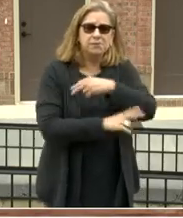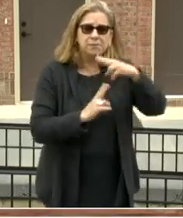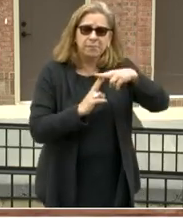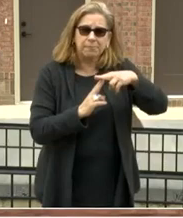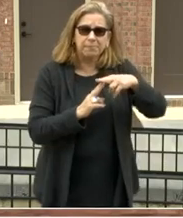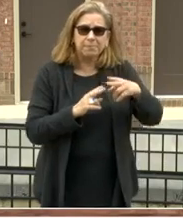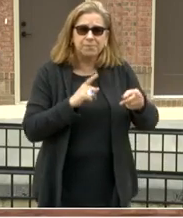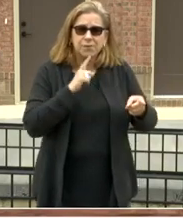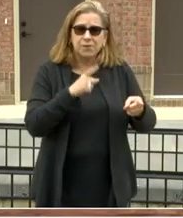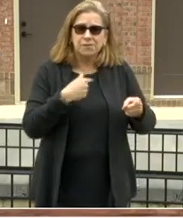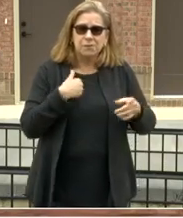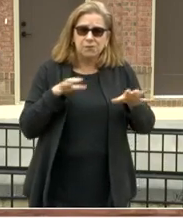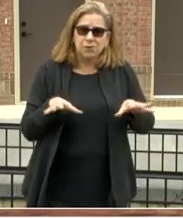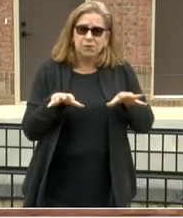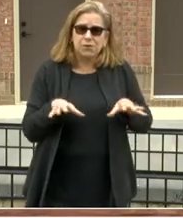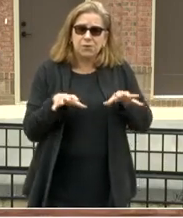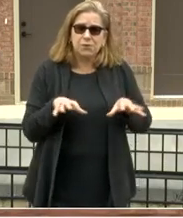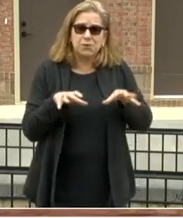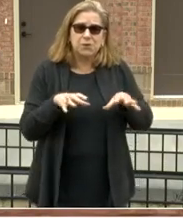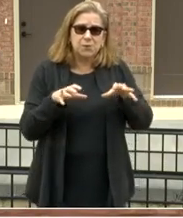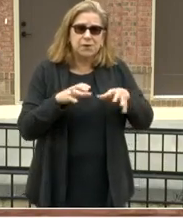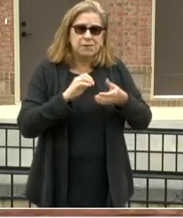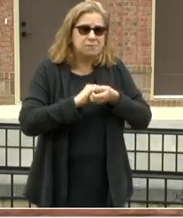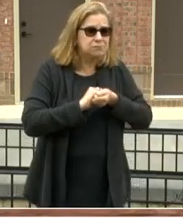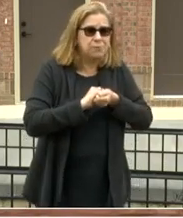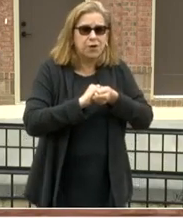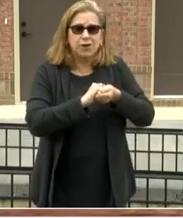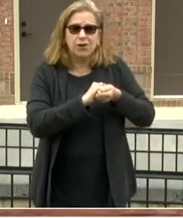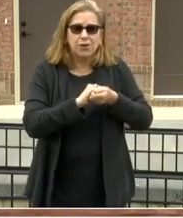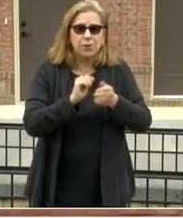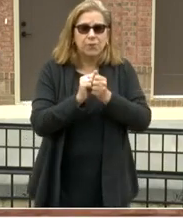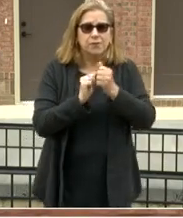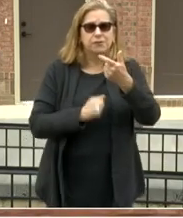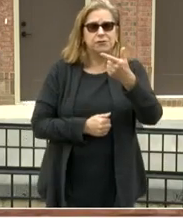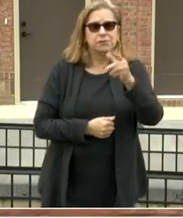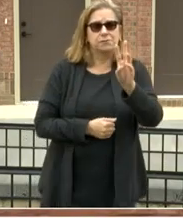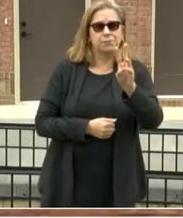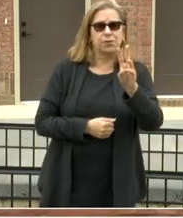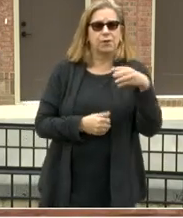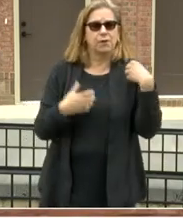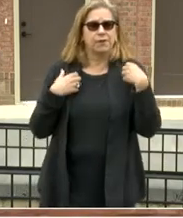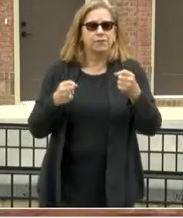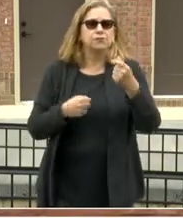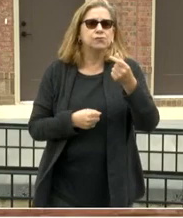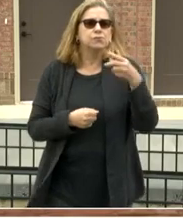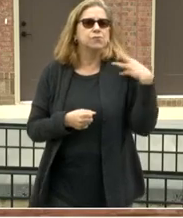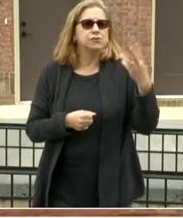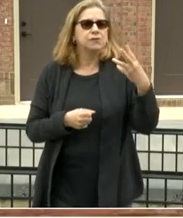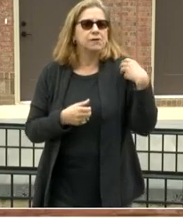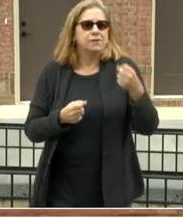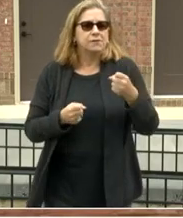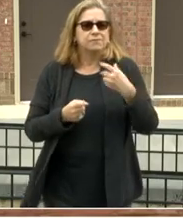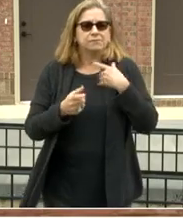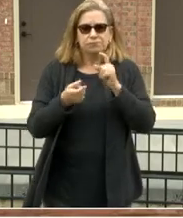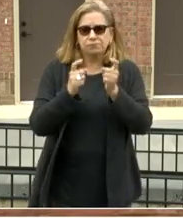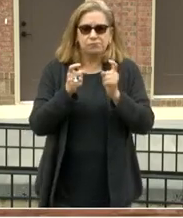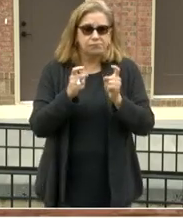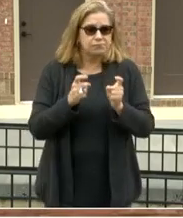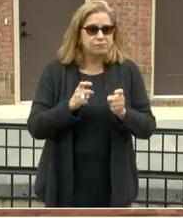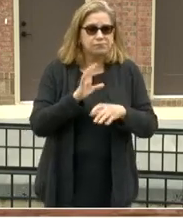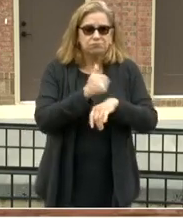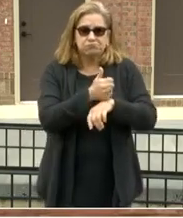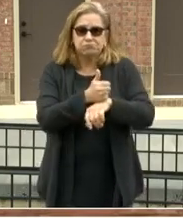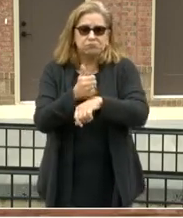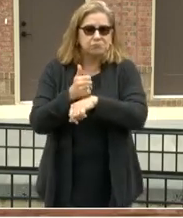wonderful partnership with GW Health. We've broken ground, and you're going to have right here at the St. Elizabeth's campus,